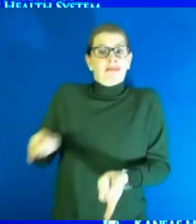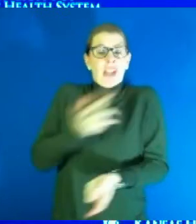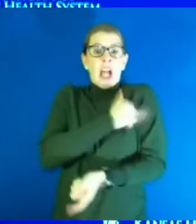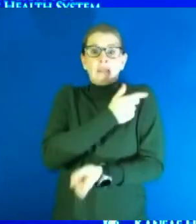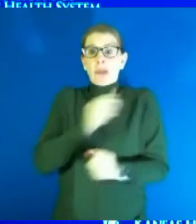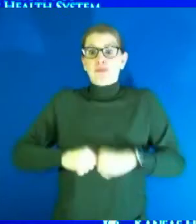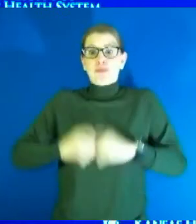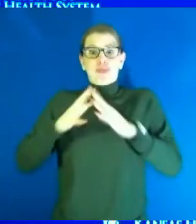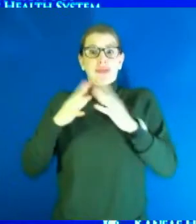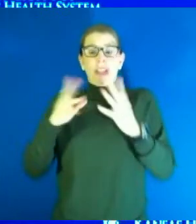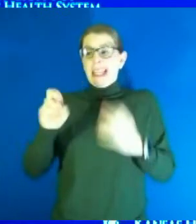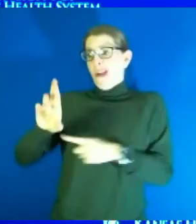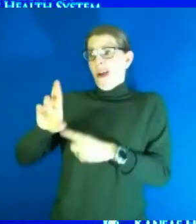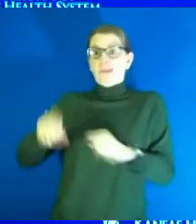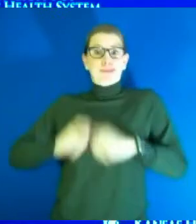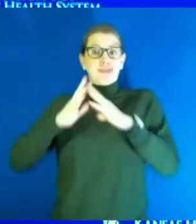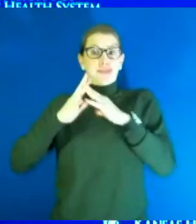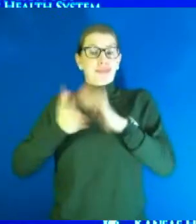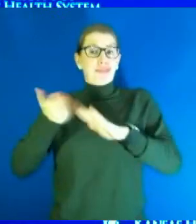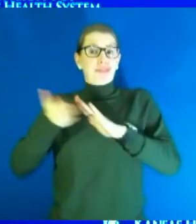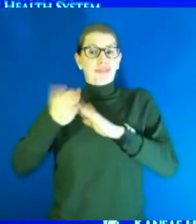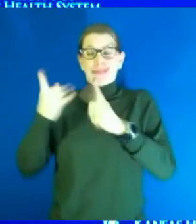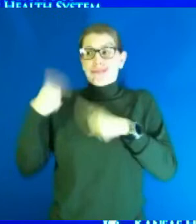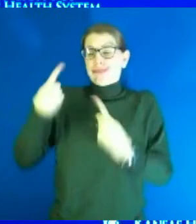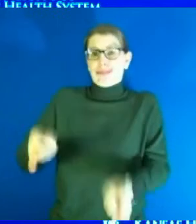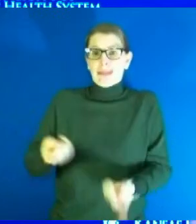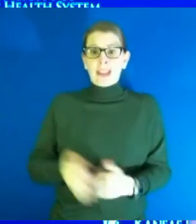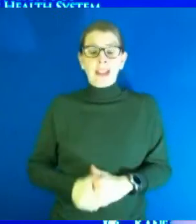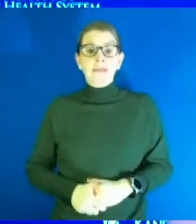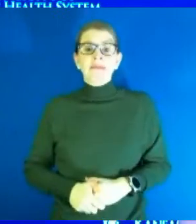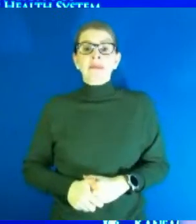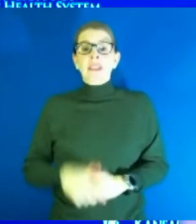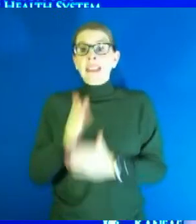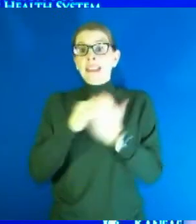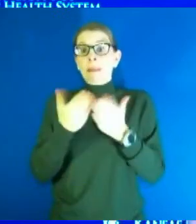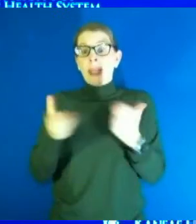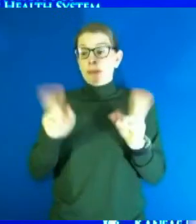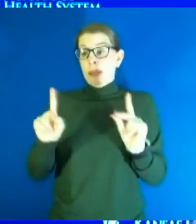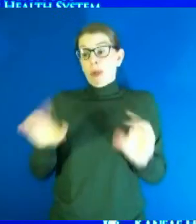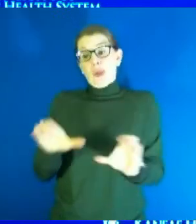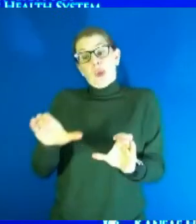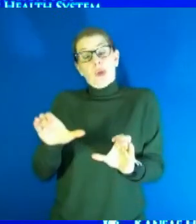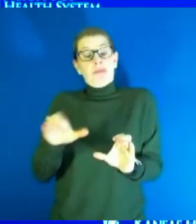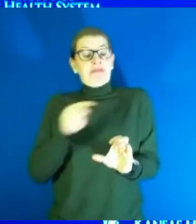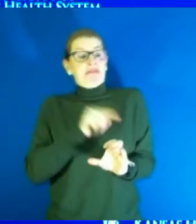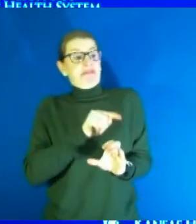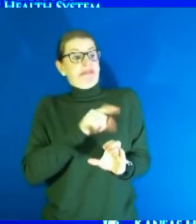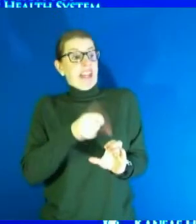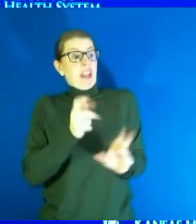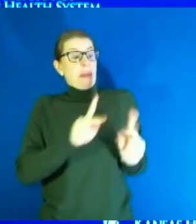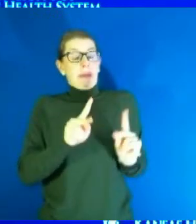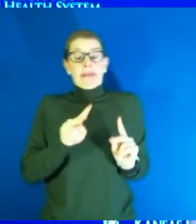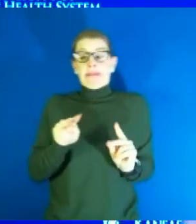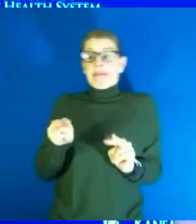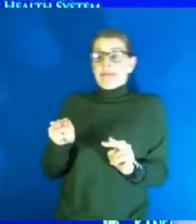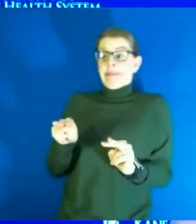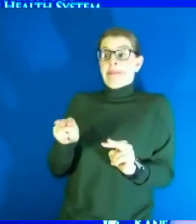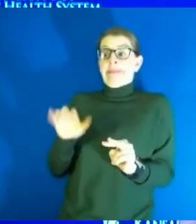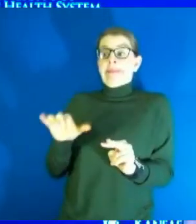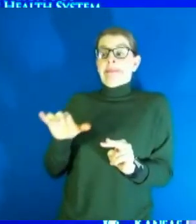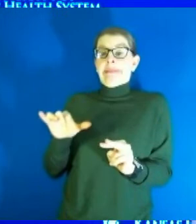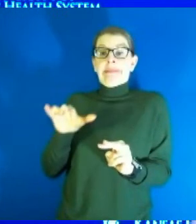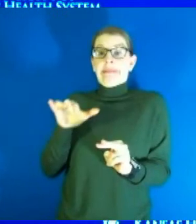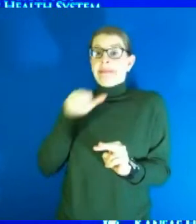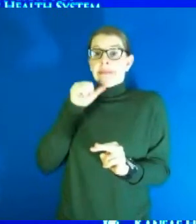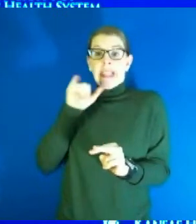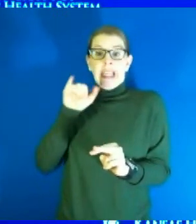and emergency departments were around forever. There are some things that people do that other people may find, immoral